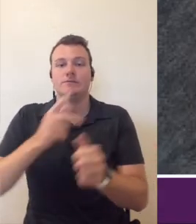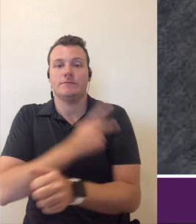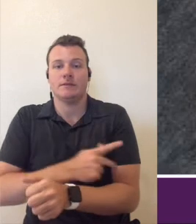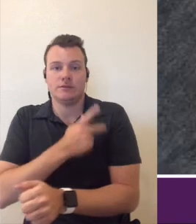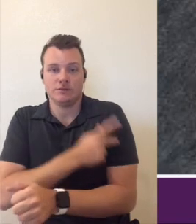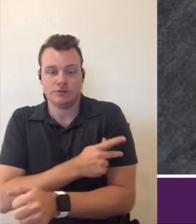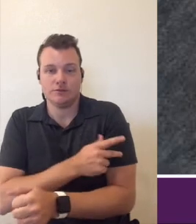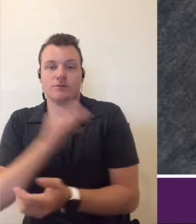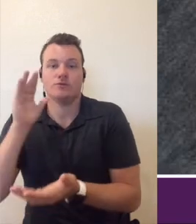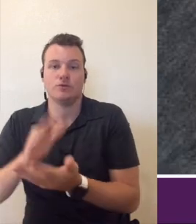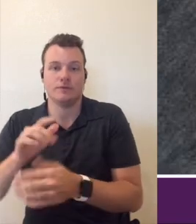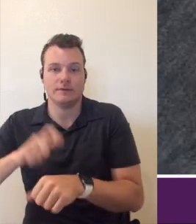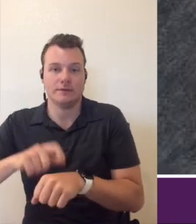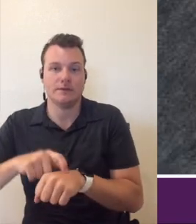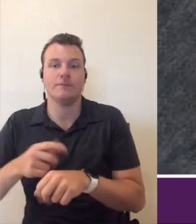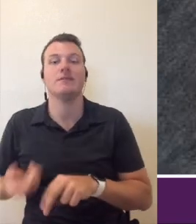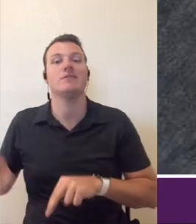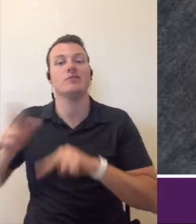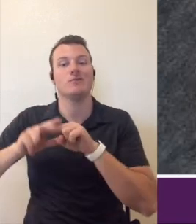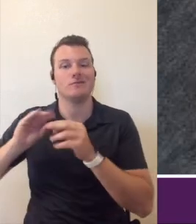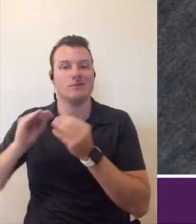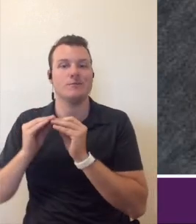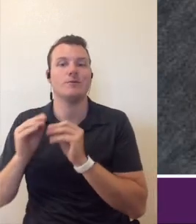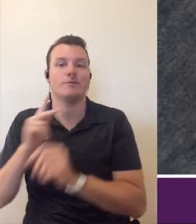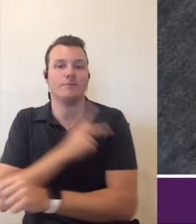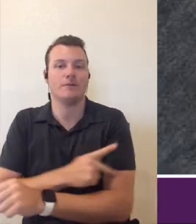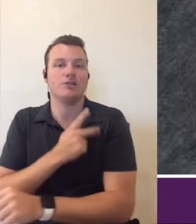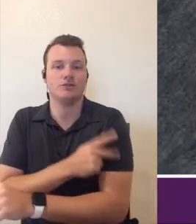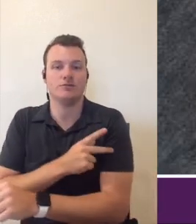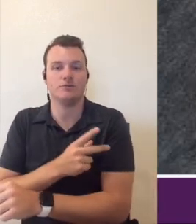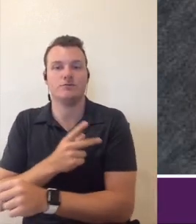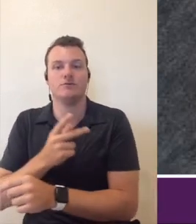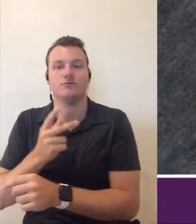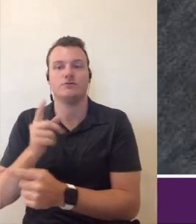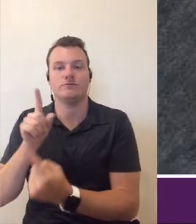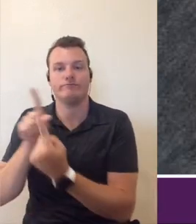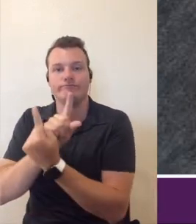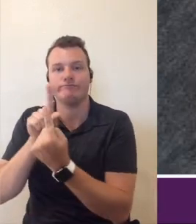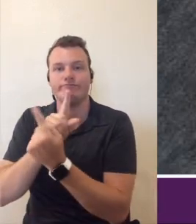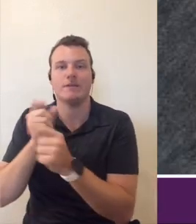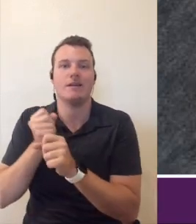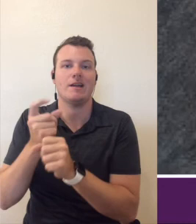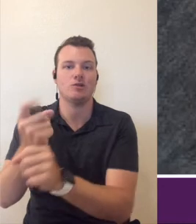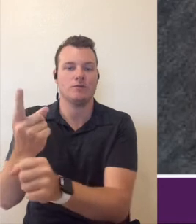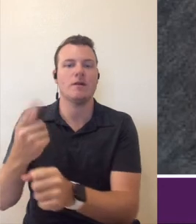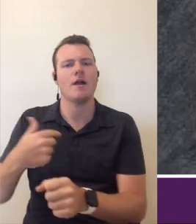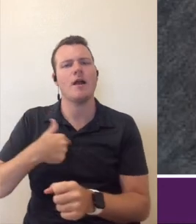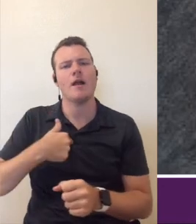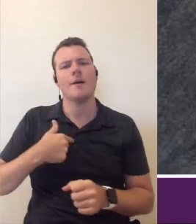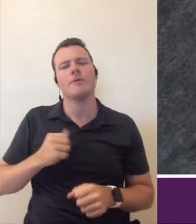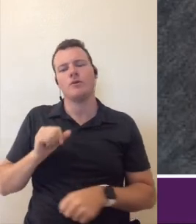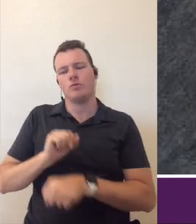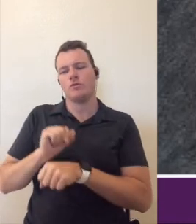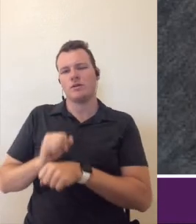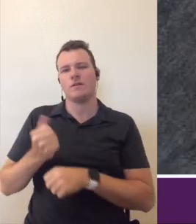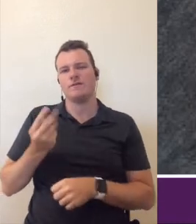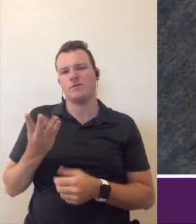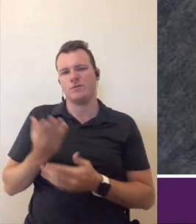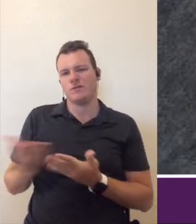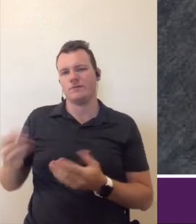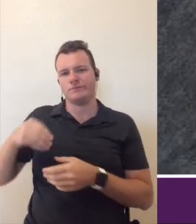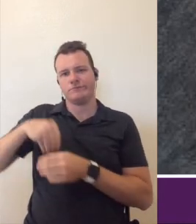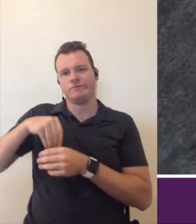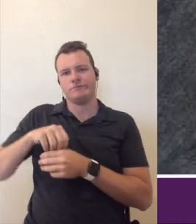profit, you're going to have to reduce the time that you spend with a patient and increase the number of patients that you see on an annual